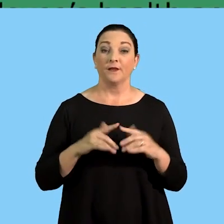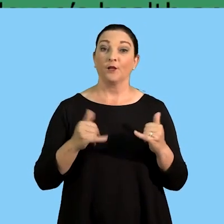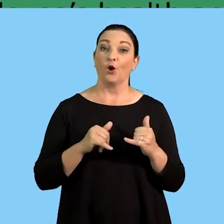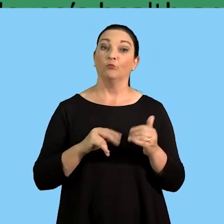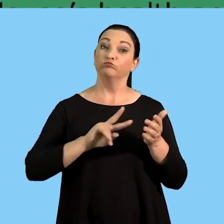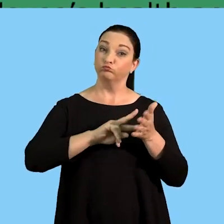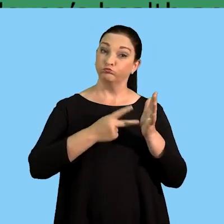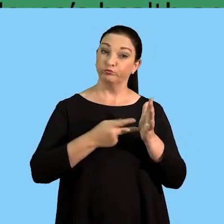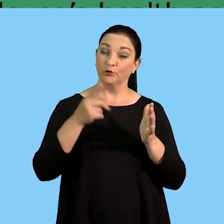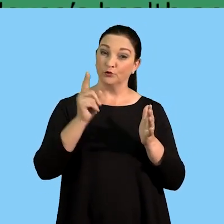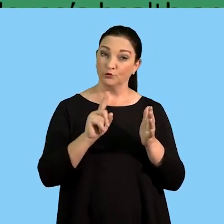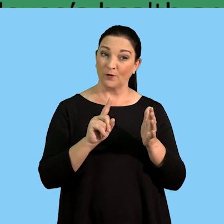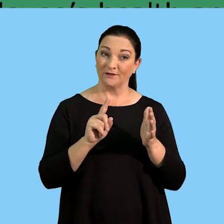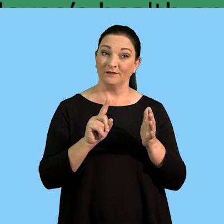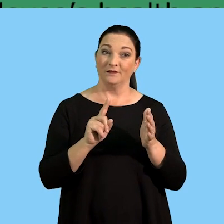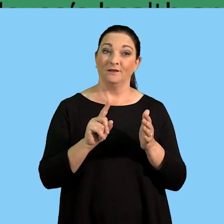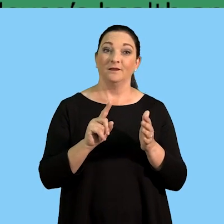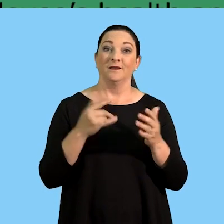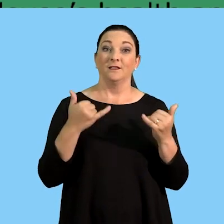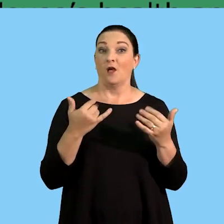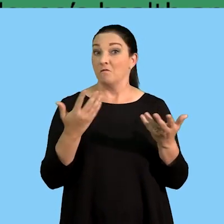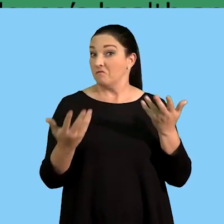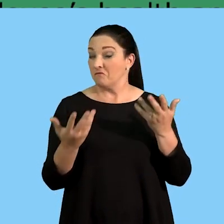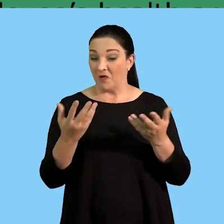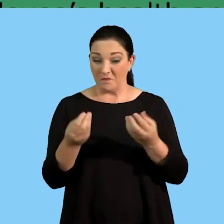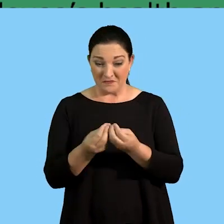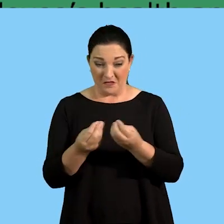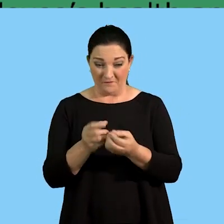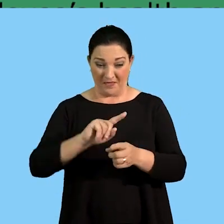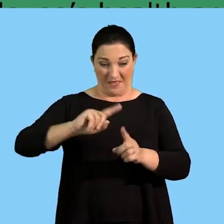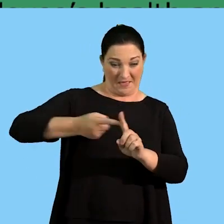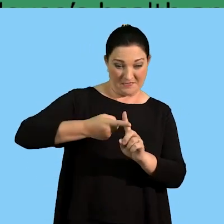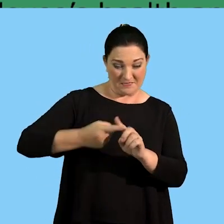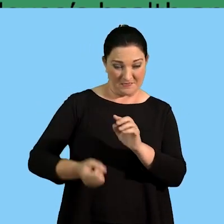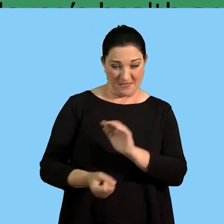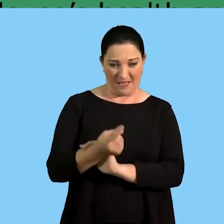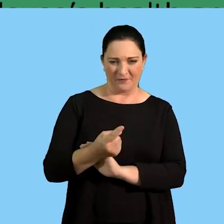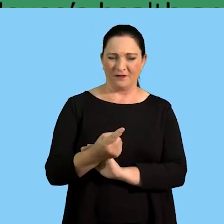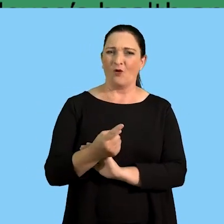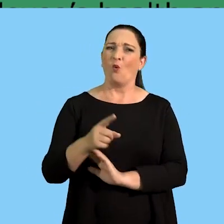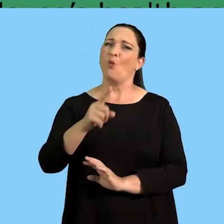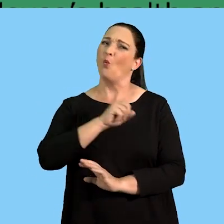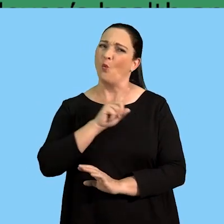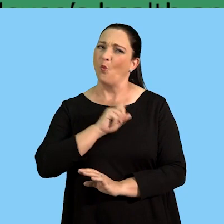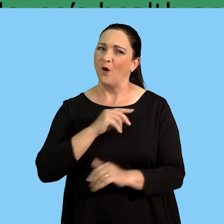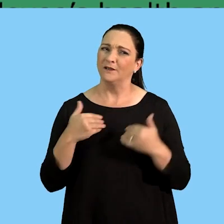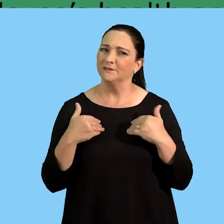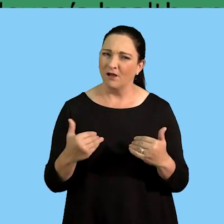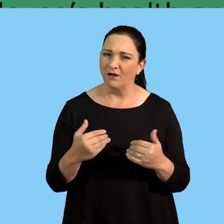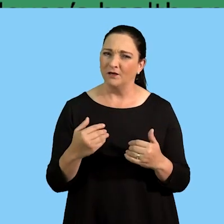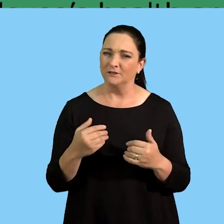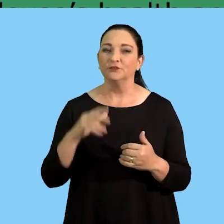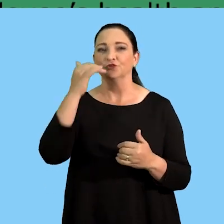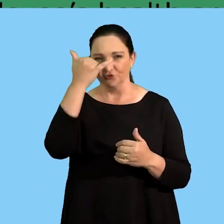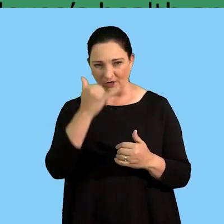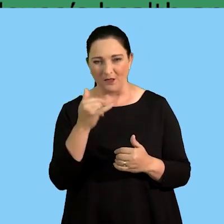The purpose is to also examine the cause of accidents relating to the employee's health and safety at